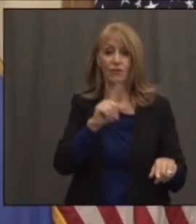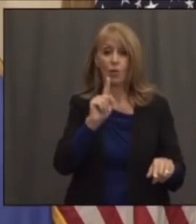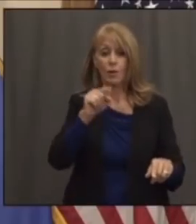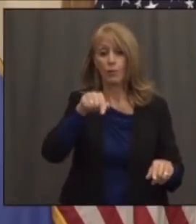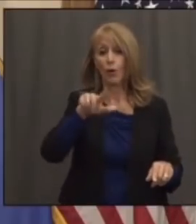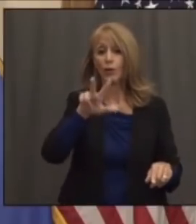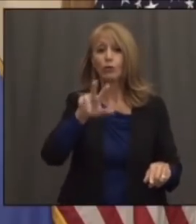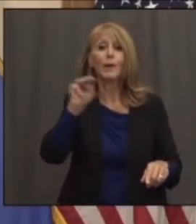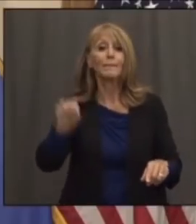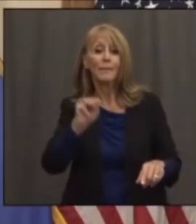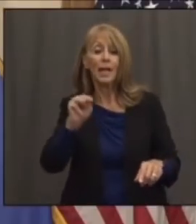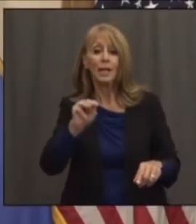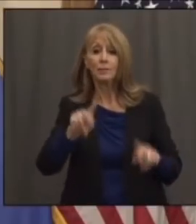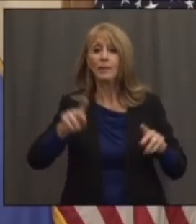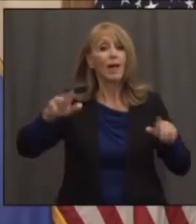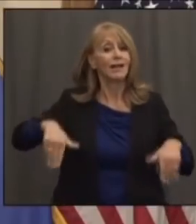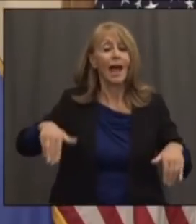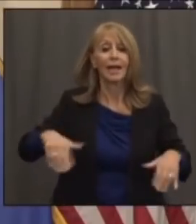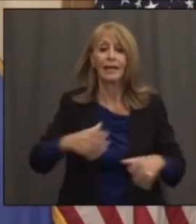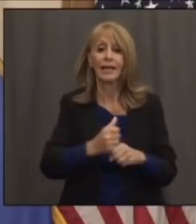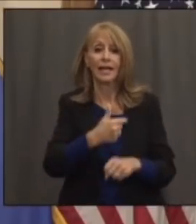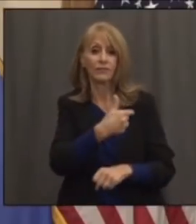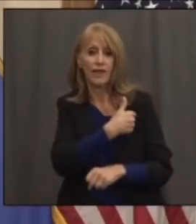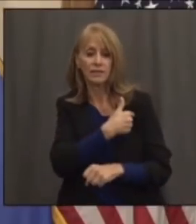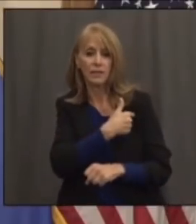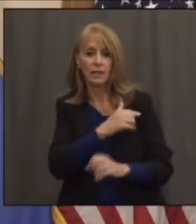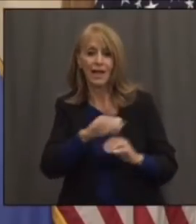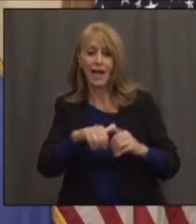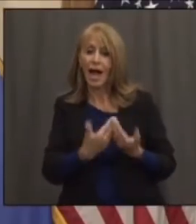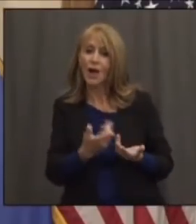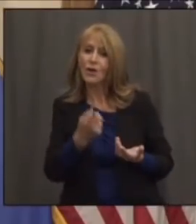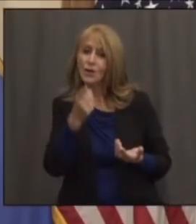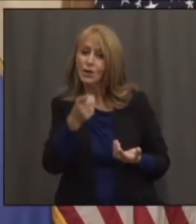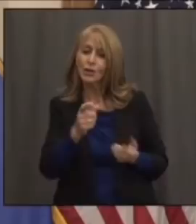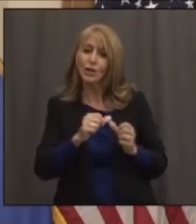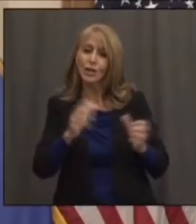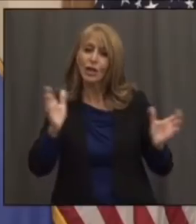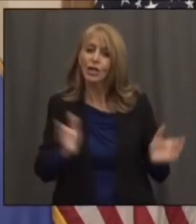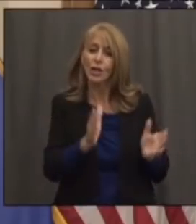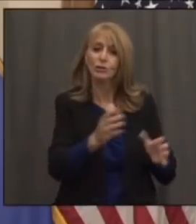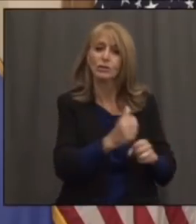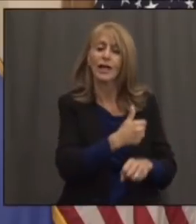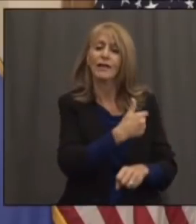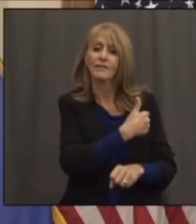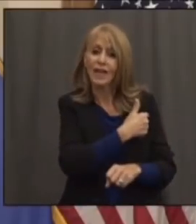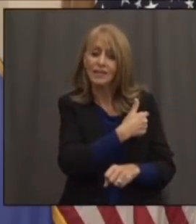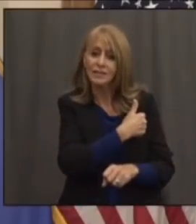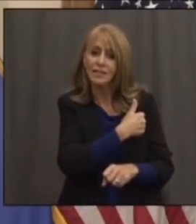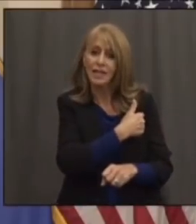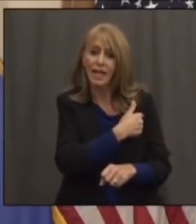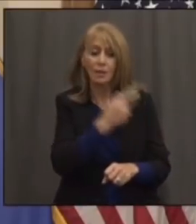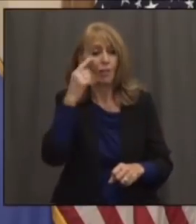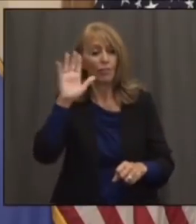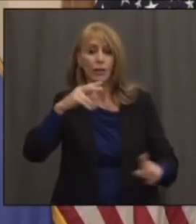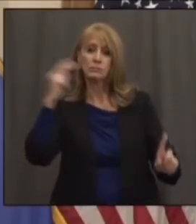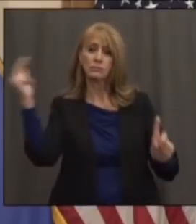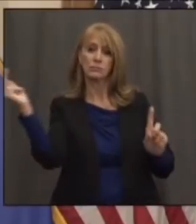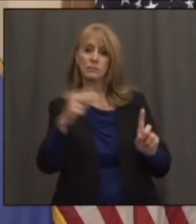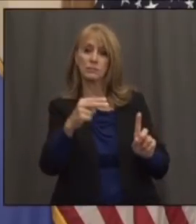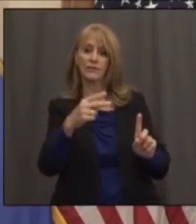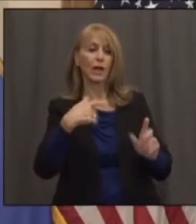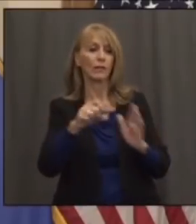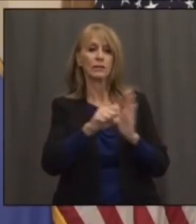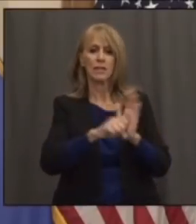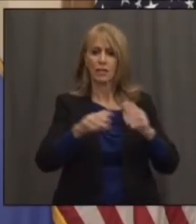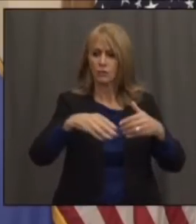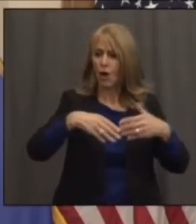million people who aren't vaccinated. How do you encourage people to go get vaccinated if there's, the state is